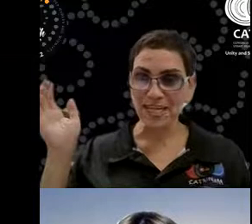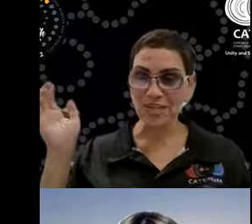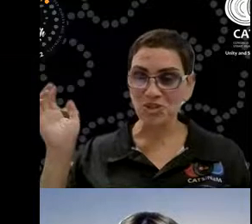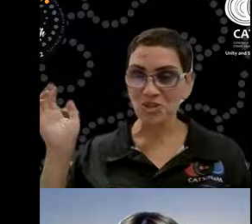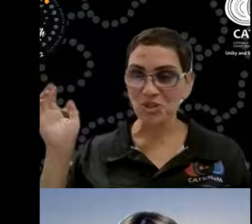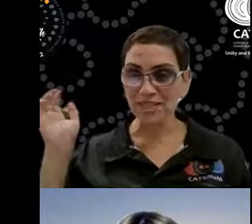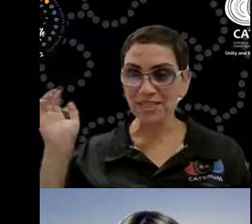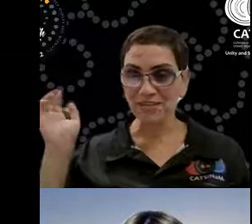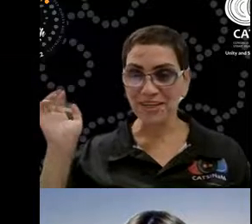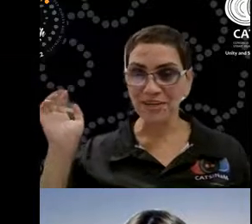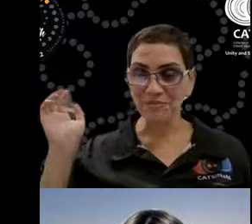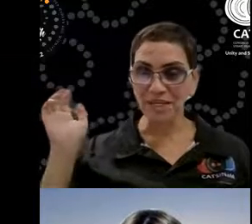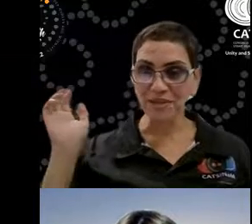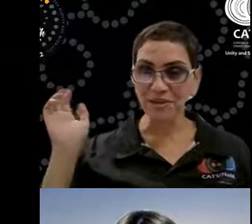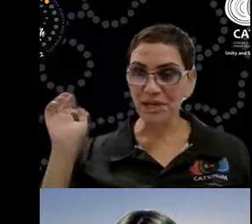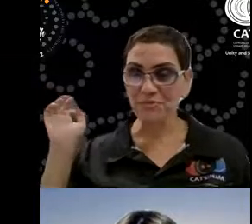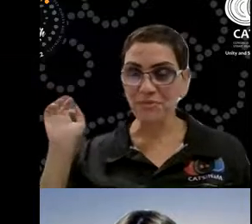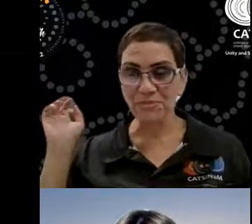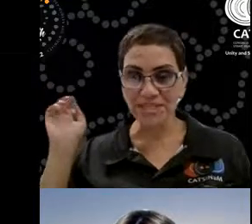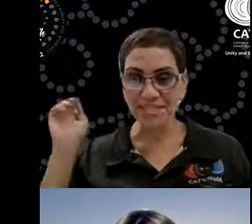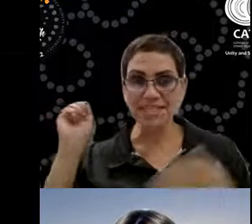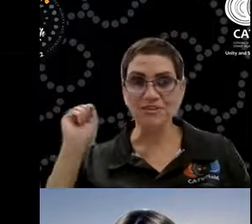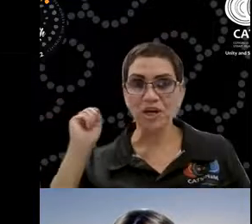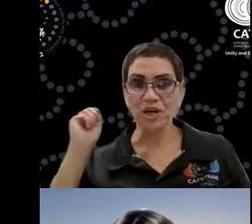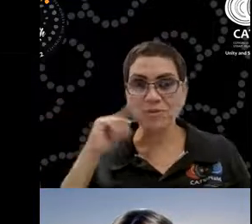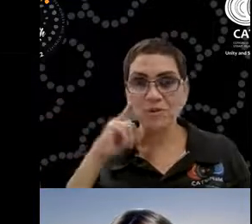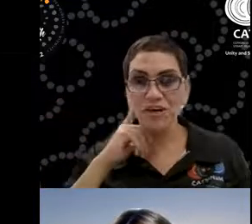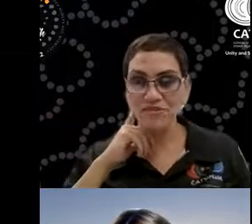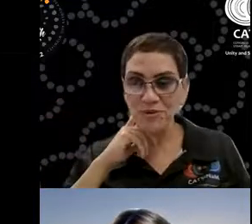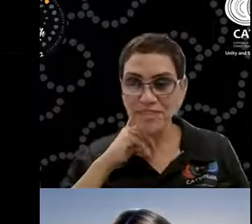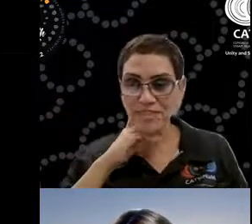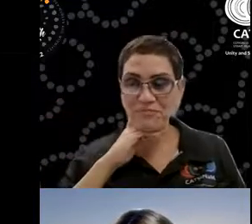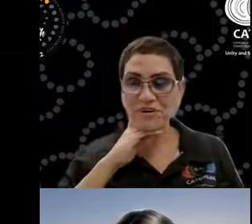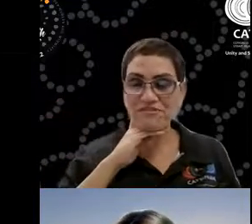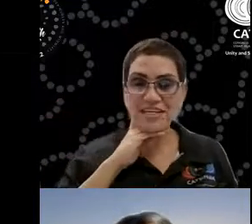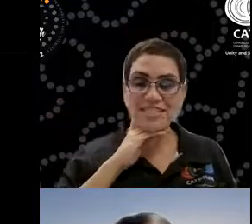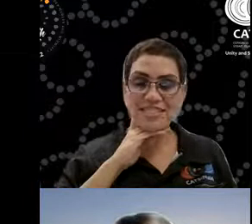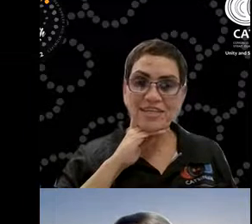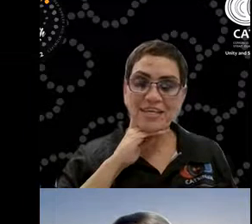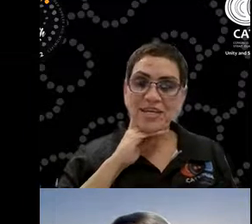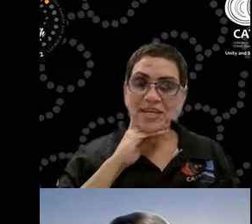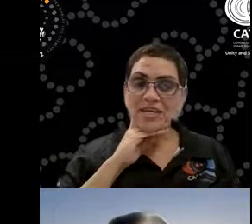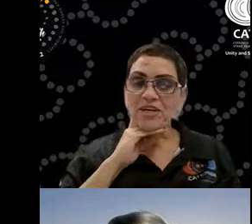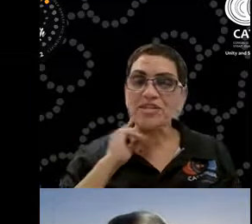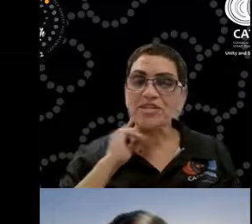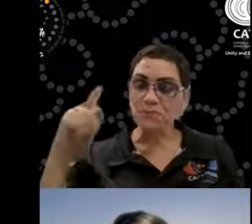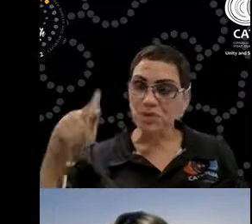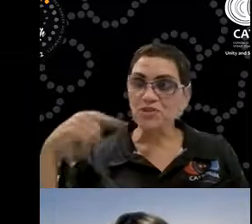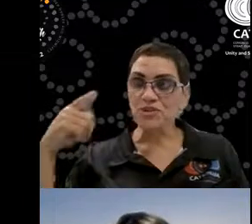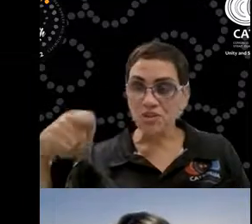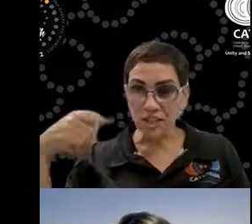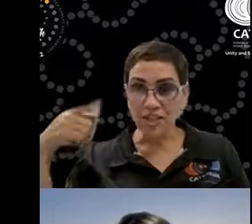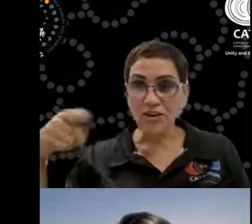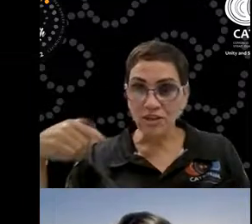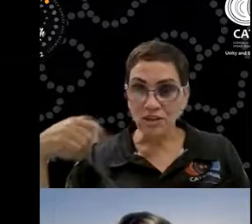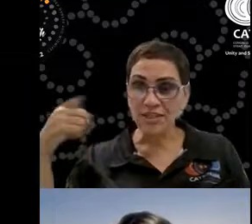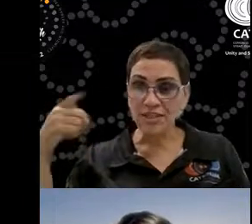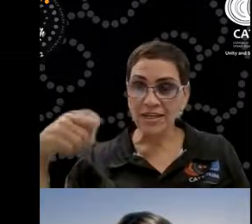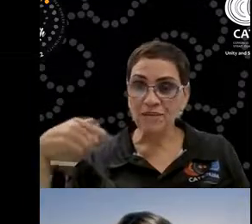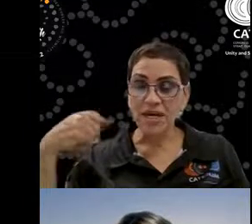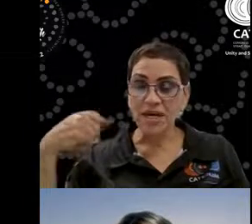one else who was going to take the job. So you're going to hear me. I'll become your bestie. You'll know me more by voice than by face. And I step you